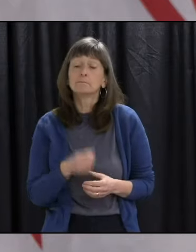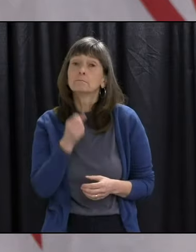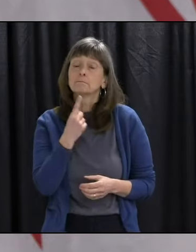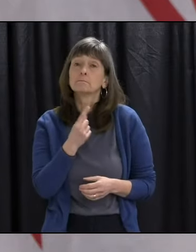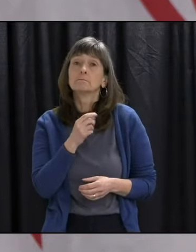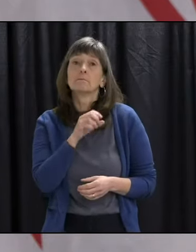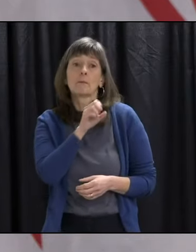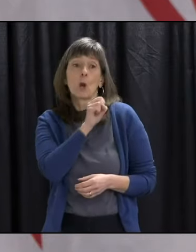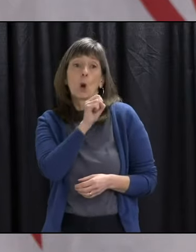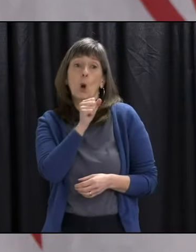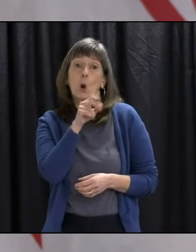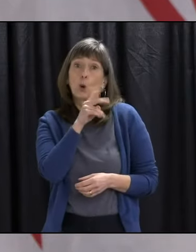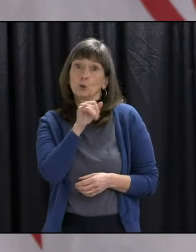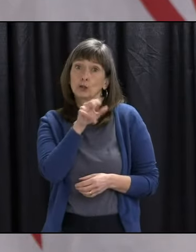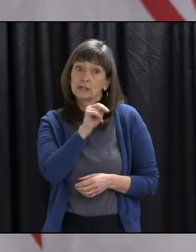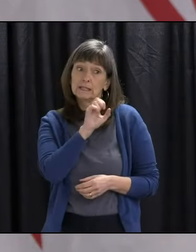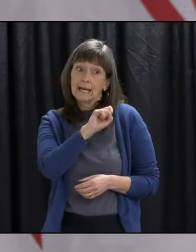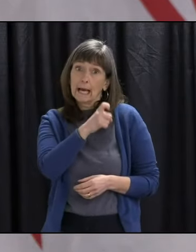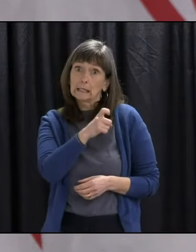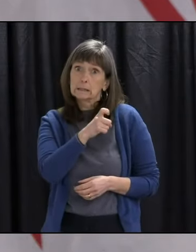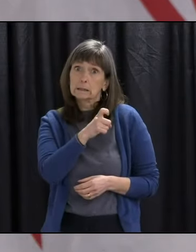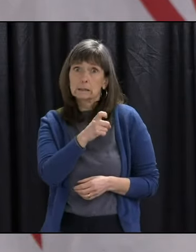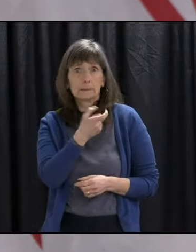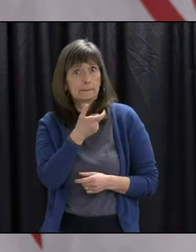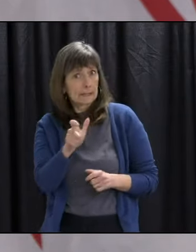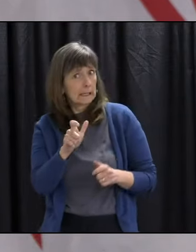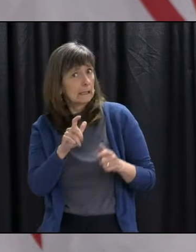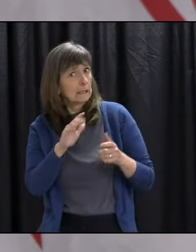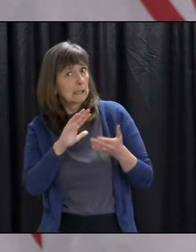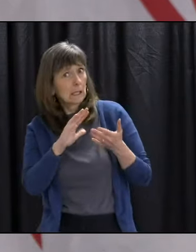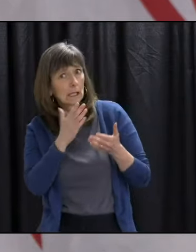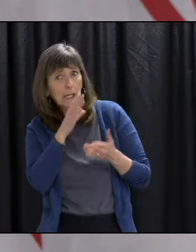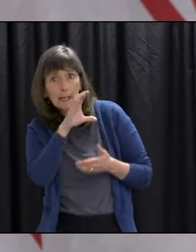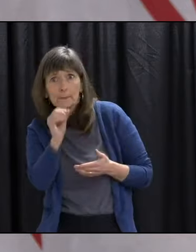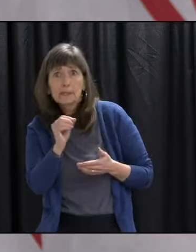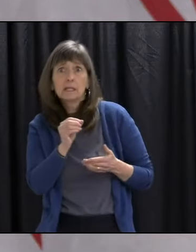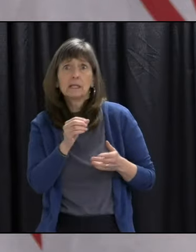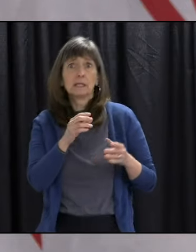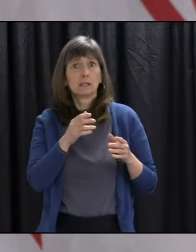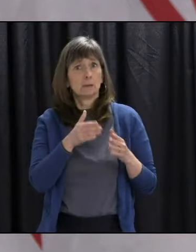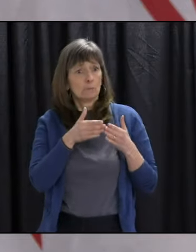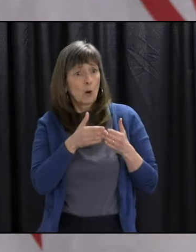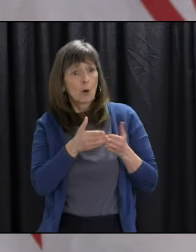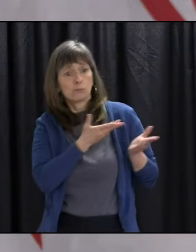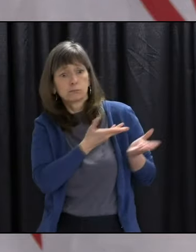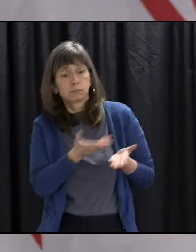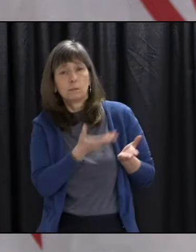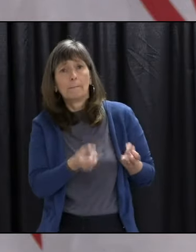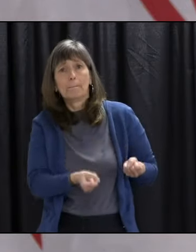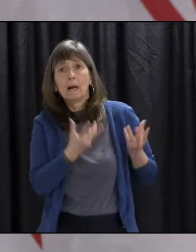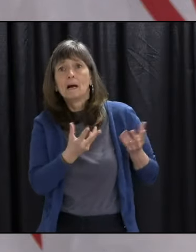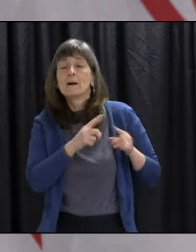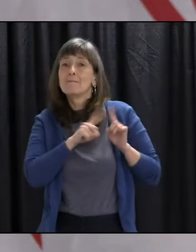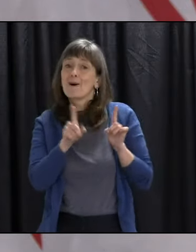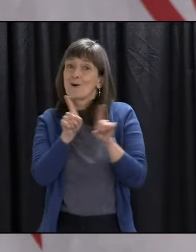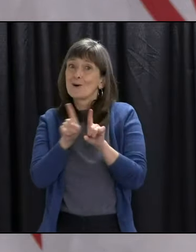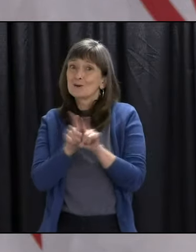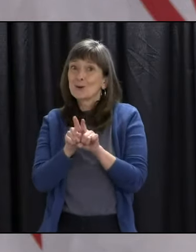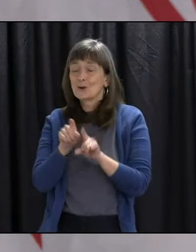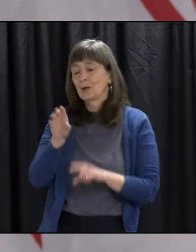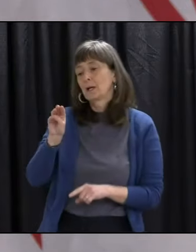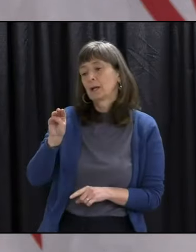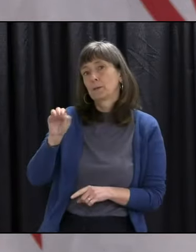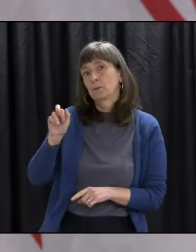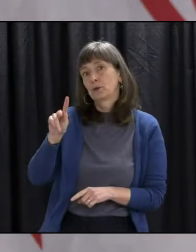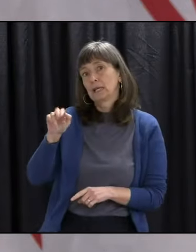OceanX is a big supplier and they're a big mover of goods, we also have Marine Atlantic. And they too, Marine Atlantic, they